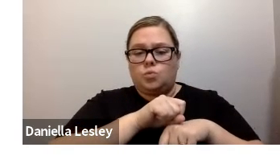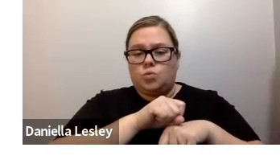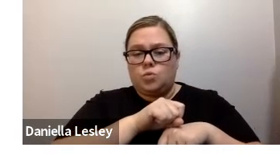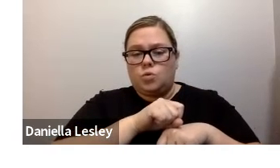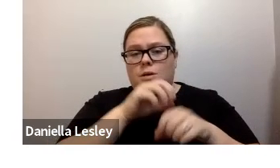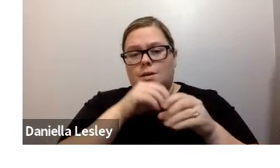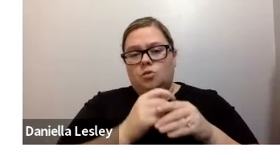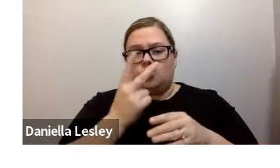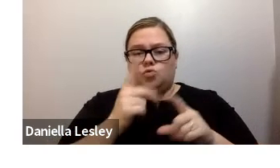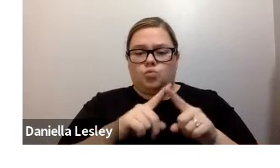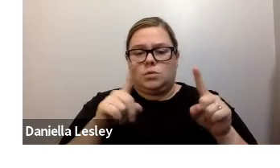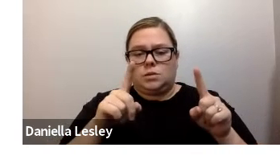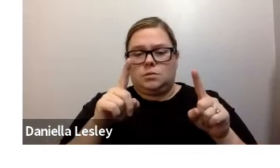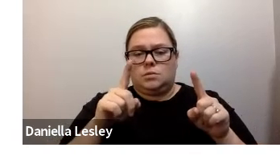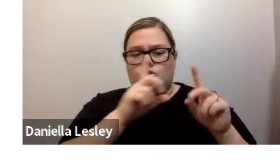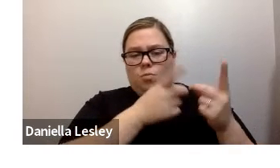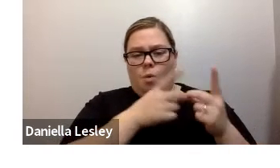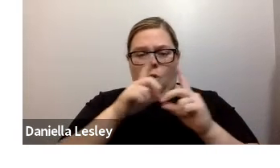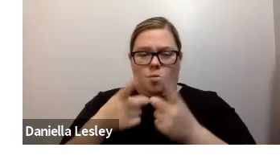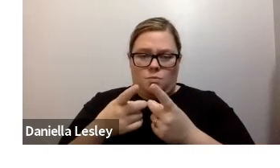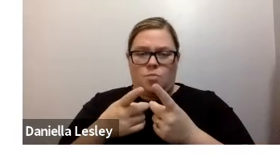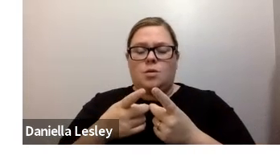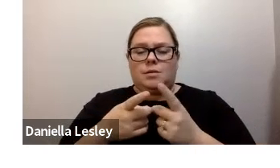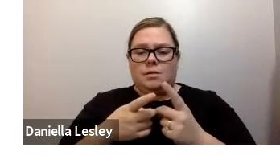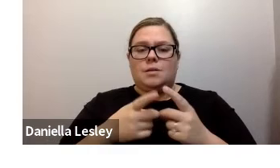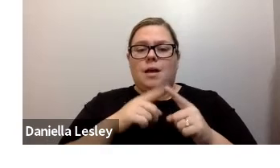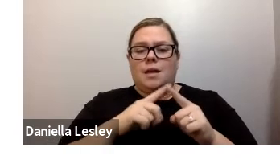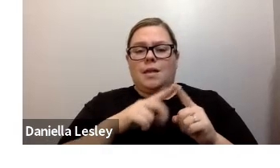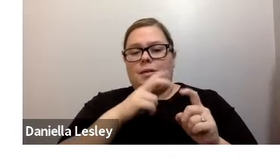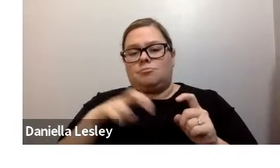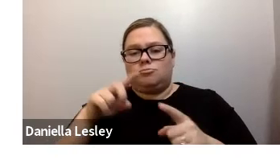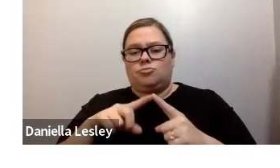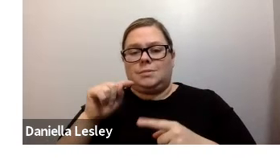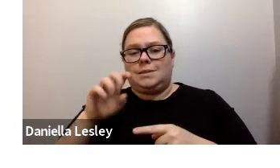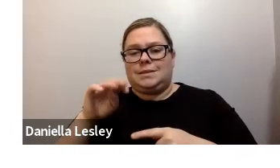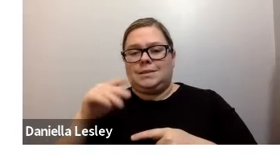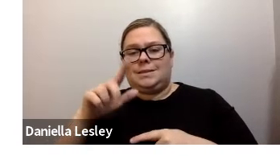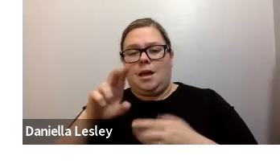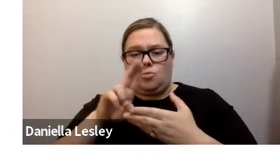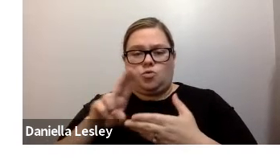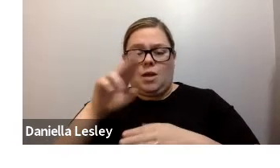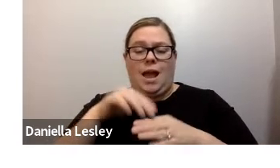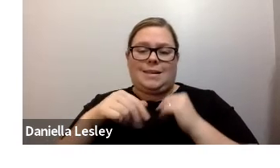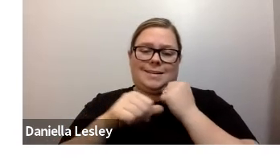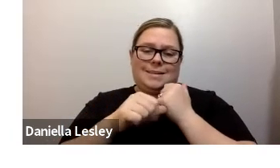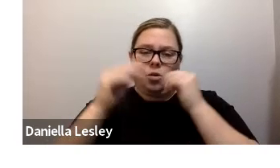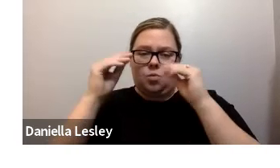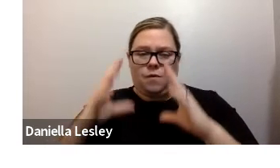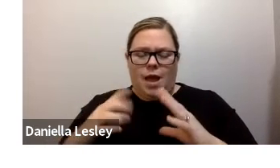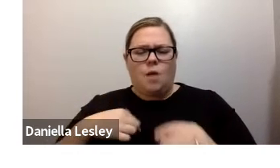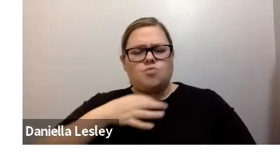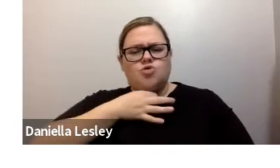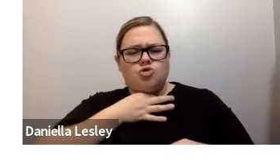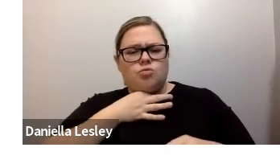in two different departments in Pittsburgh, and then I came to Temple University as an assistant professor. I was very curious to